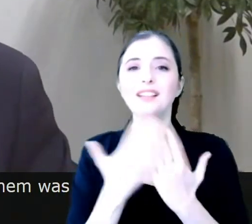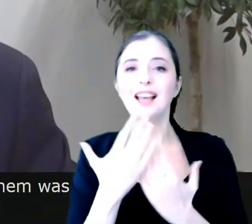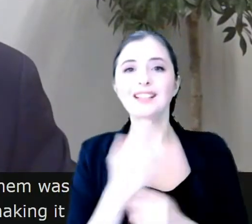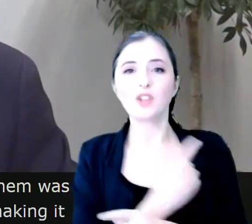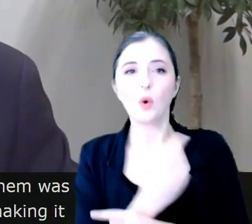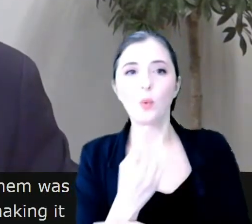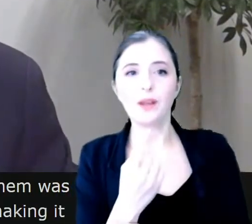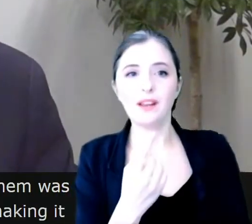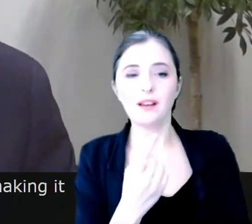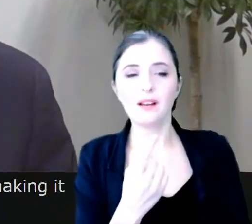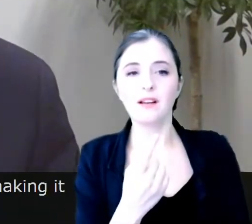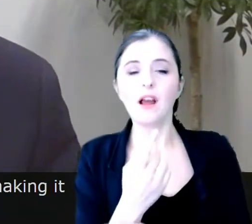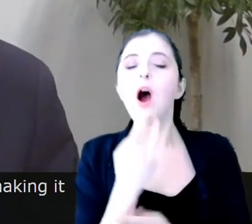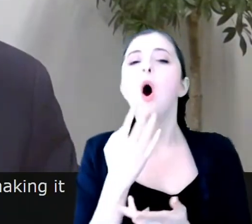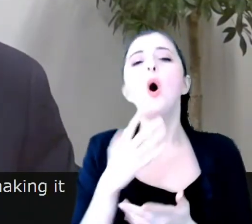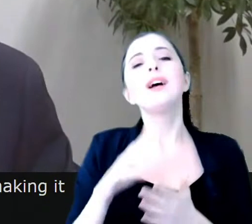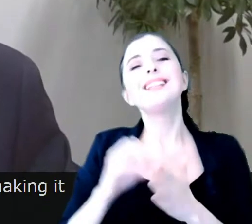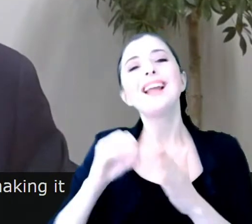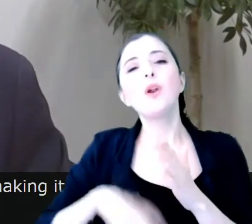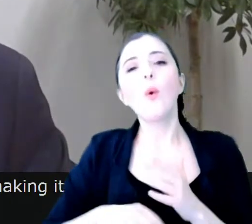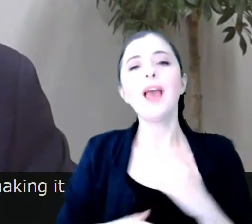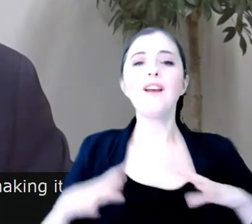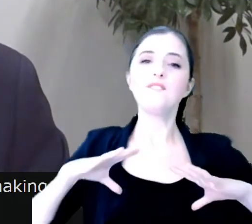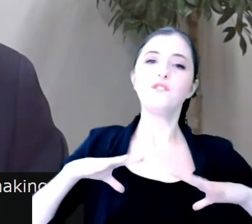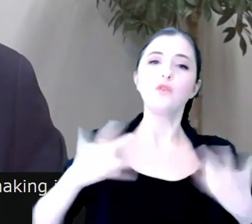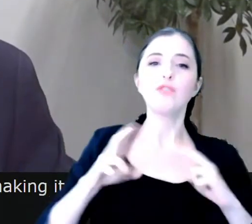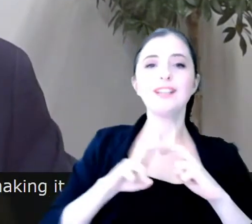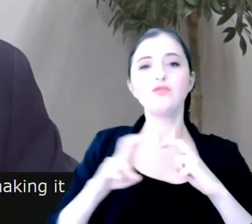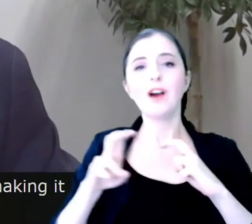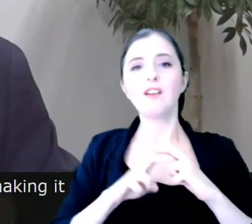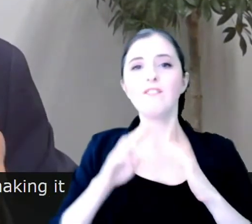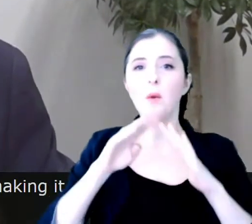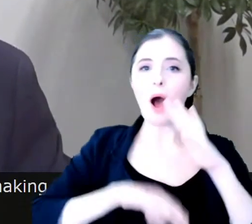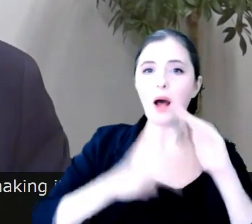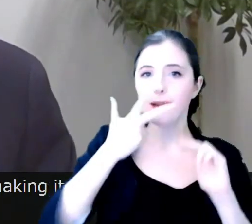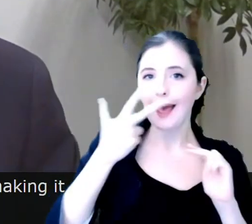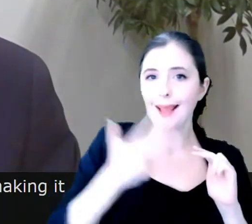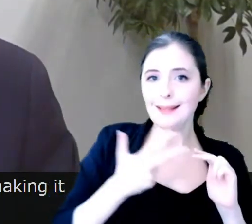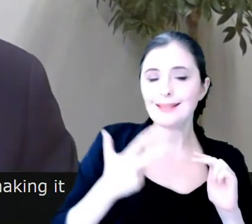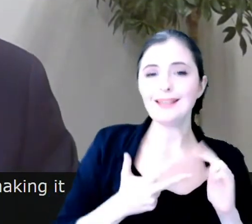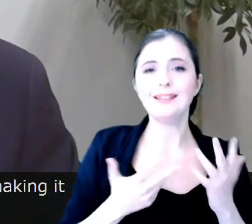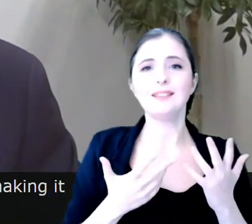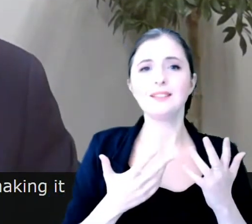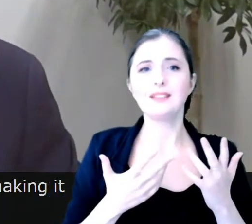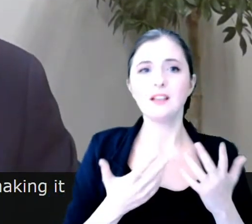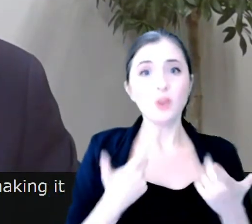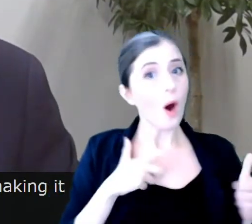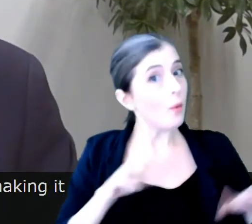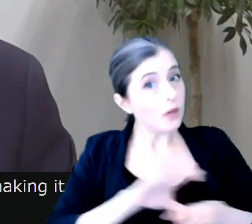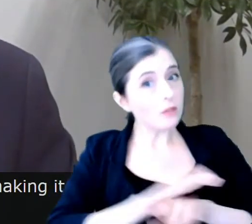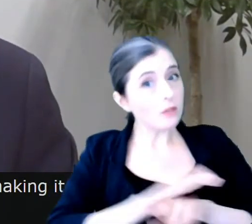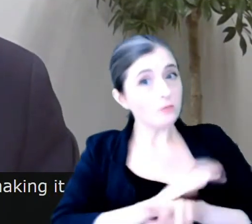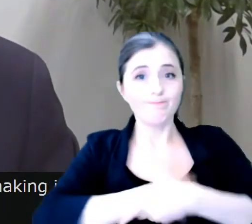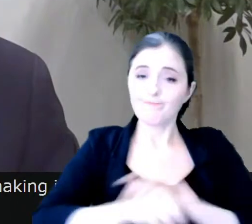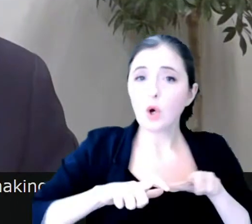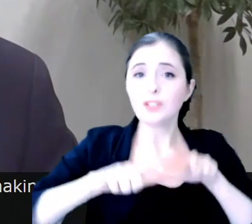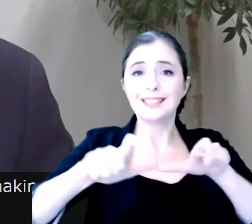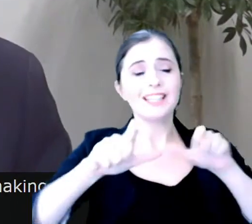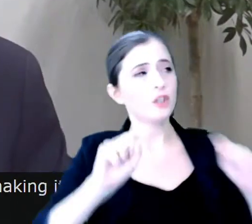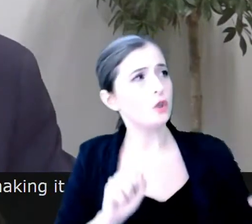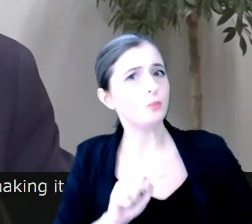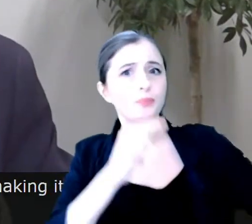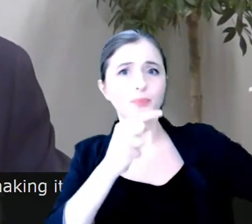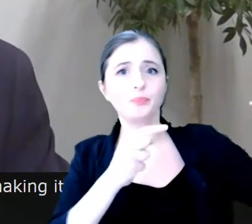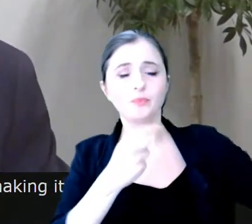from under 18s. They want to take away free travel from over 16. So I'll continue to fight against the government's draconian conditions,